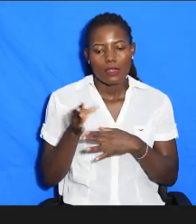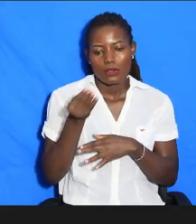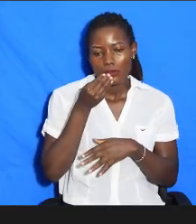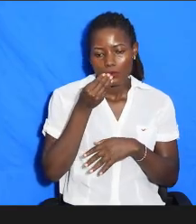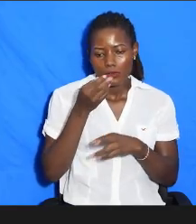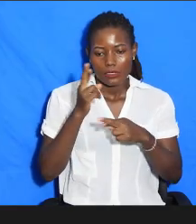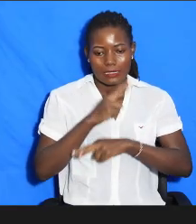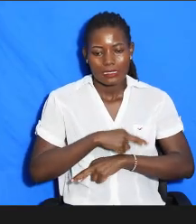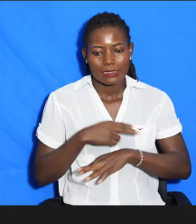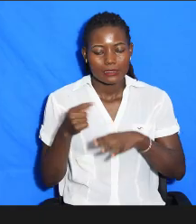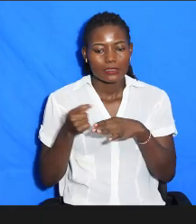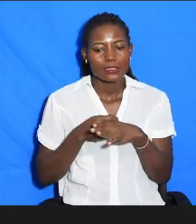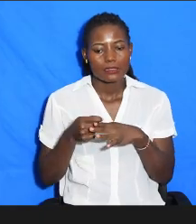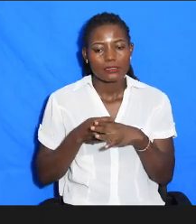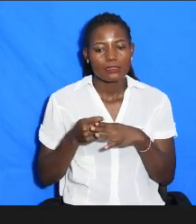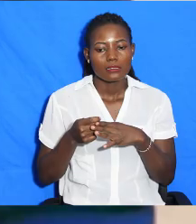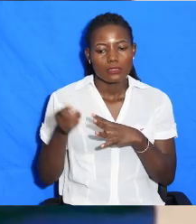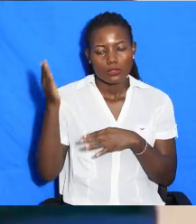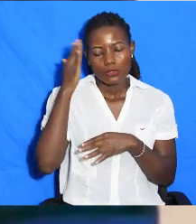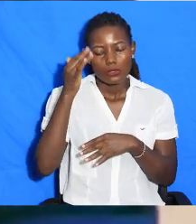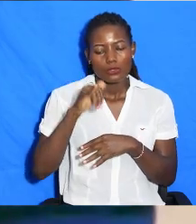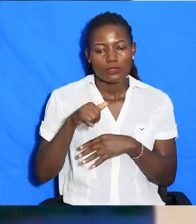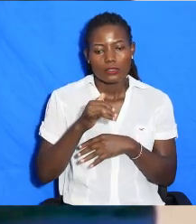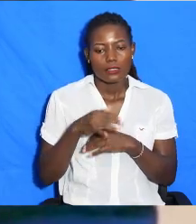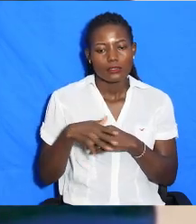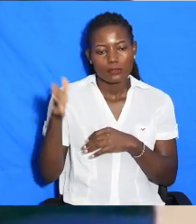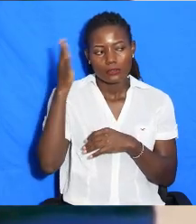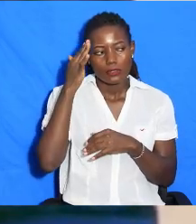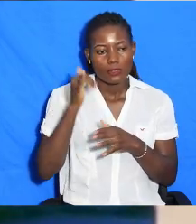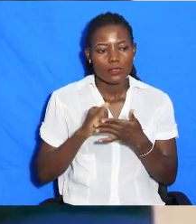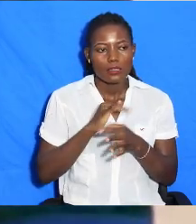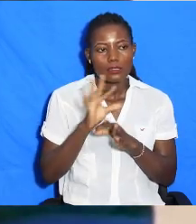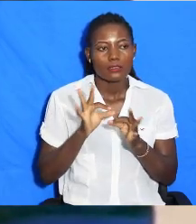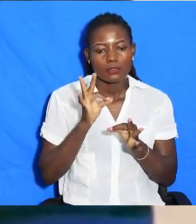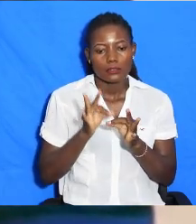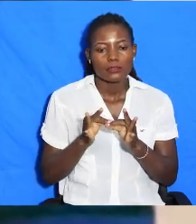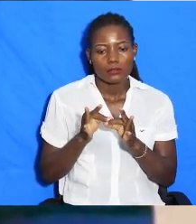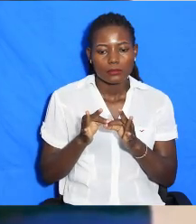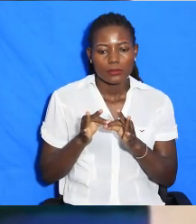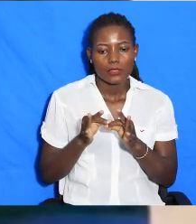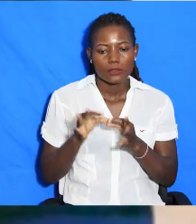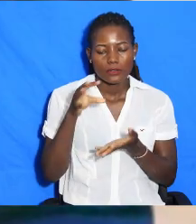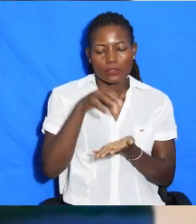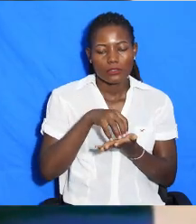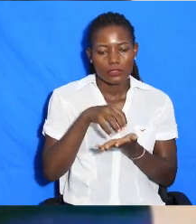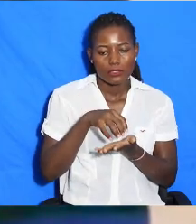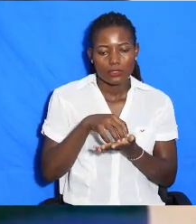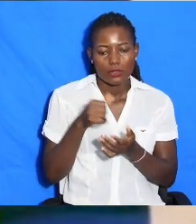rest, training, mm, just to get that ideal uh, condition that